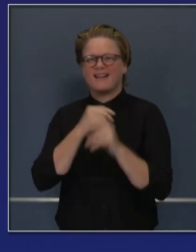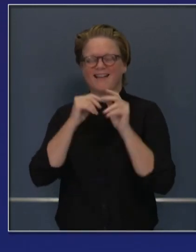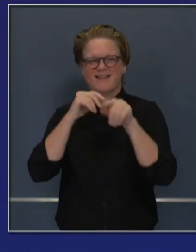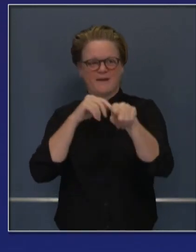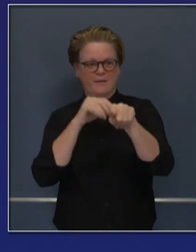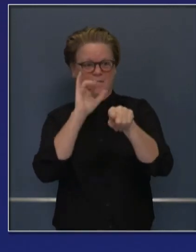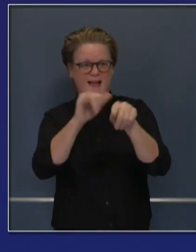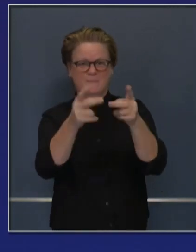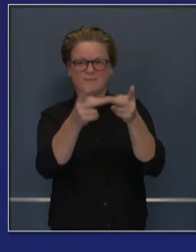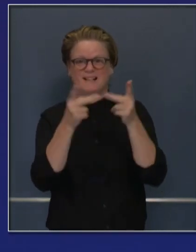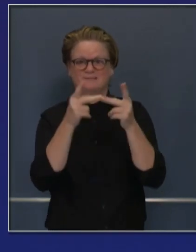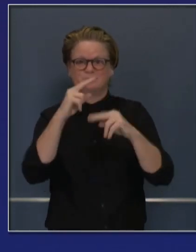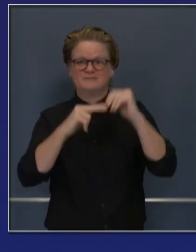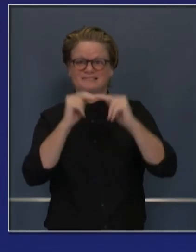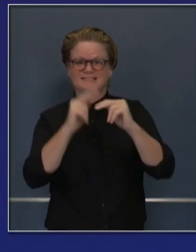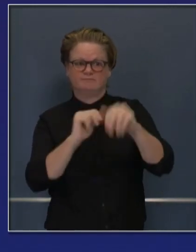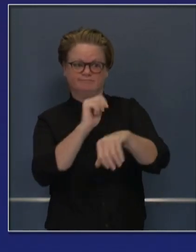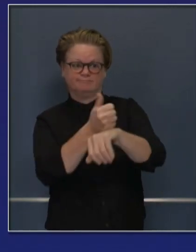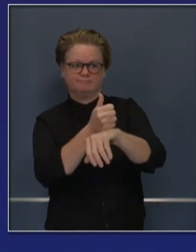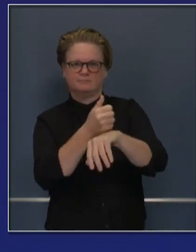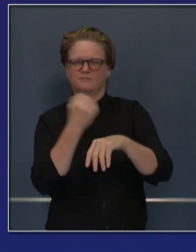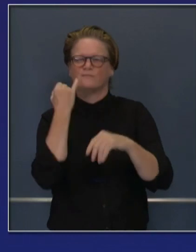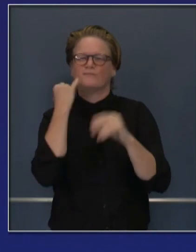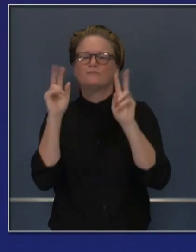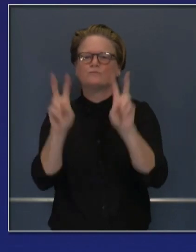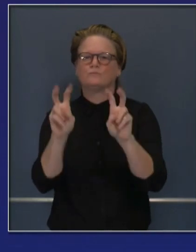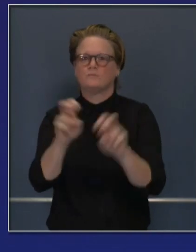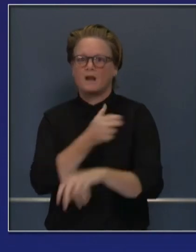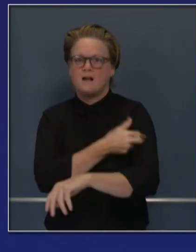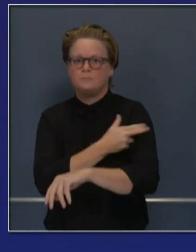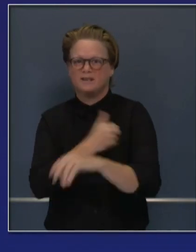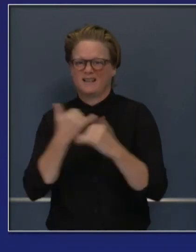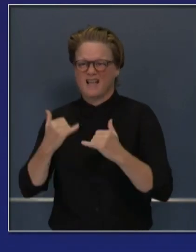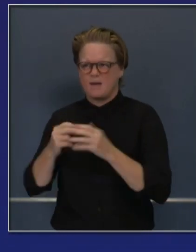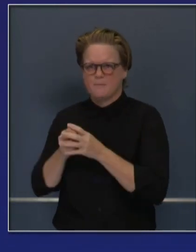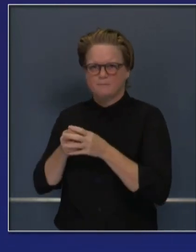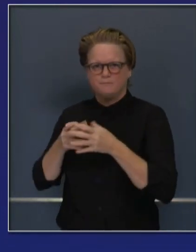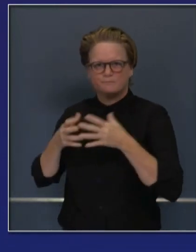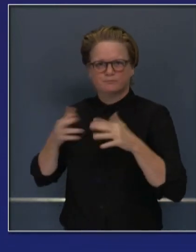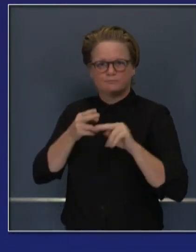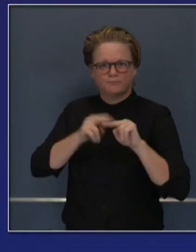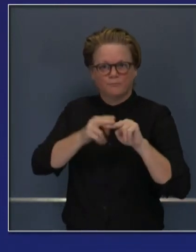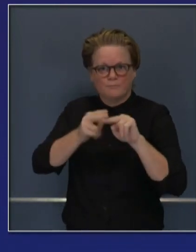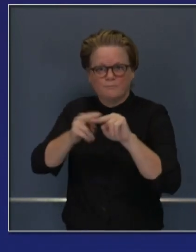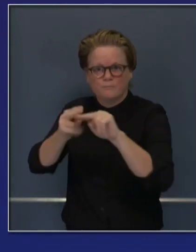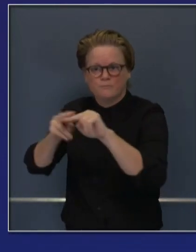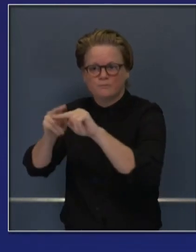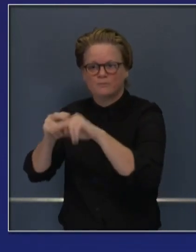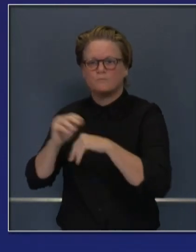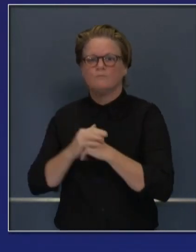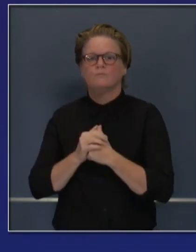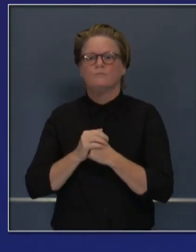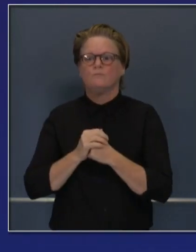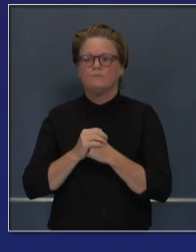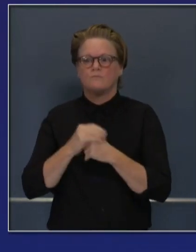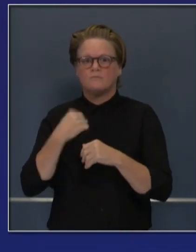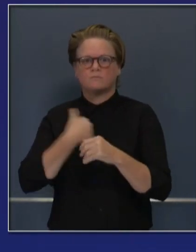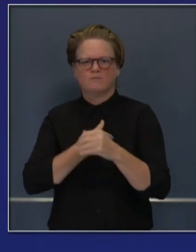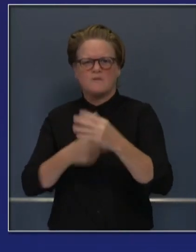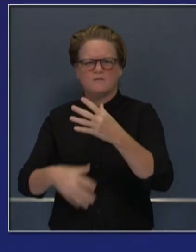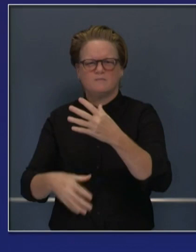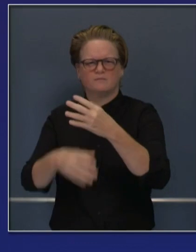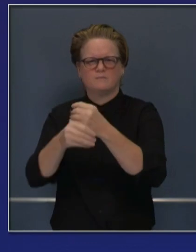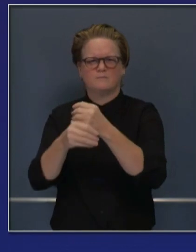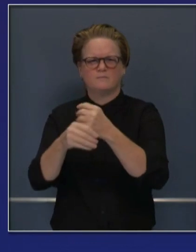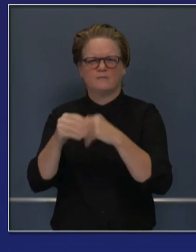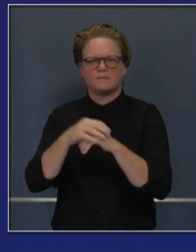surge status, 1,872 to be precise. I should foreshadow the first site that will move